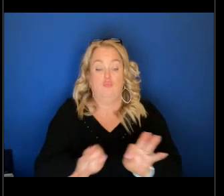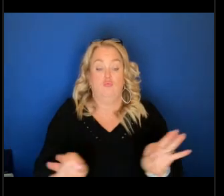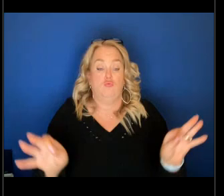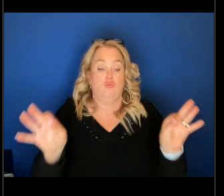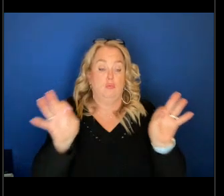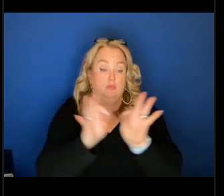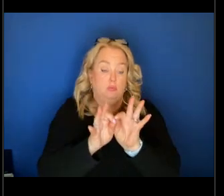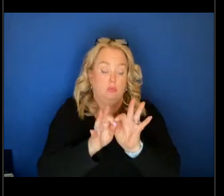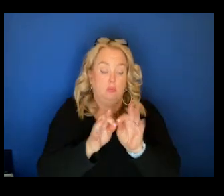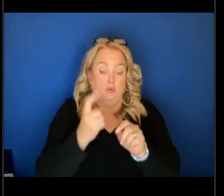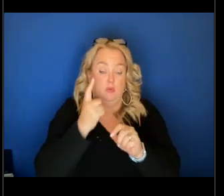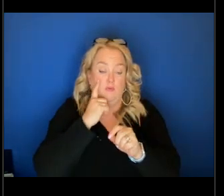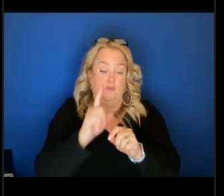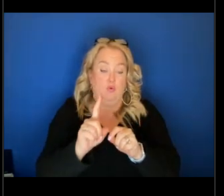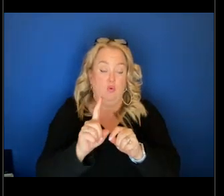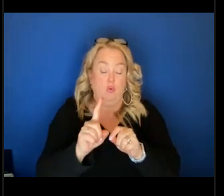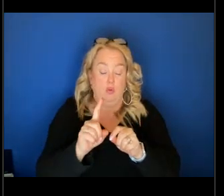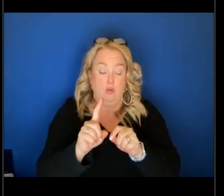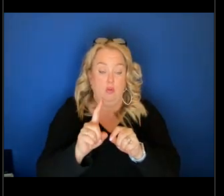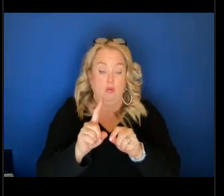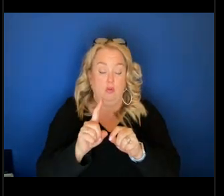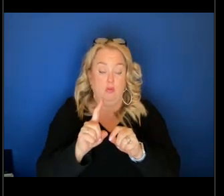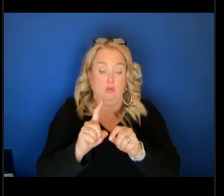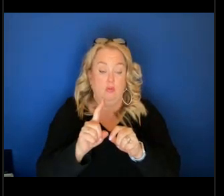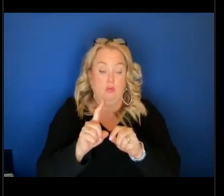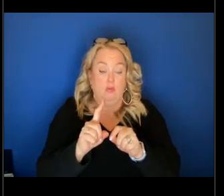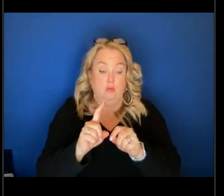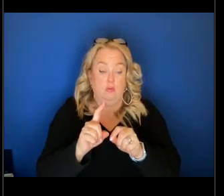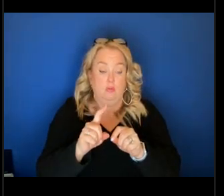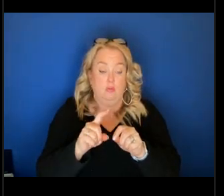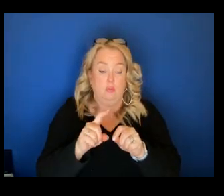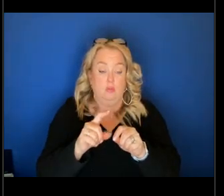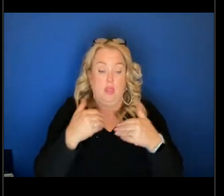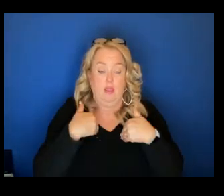susceptible to catching their toes on small changes in level.